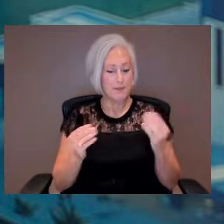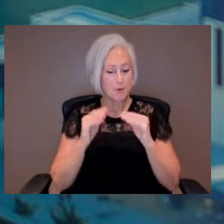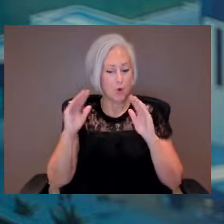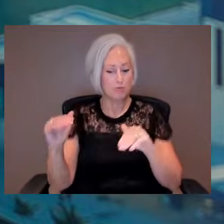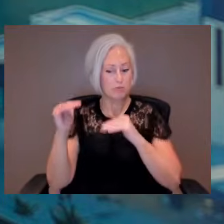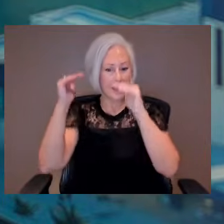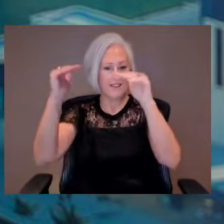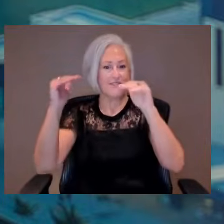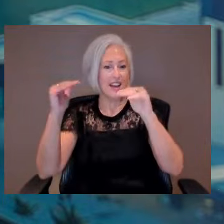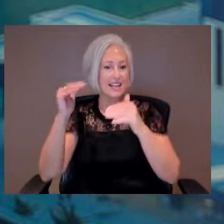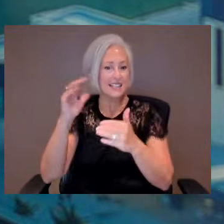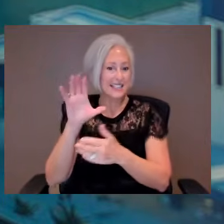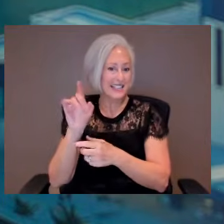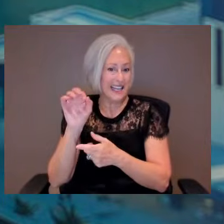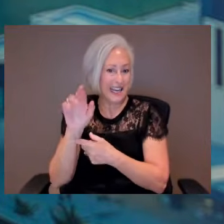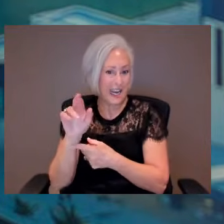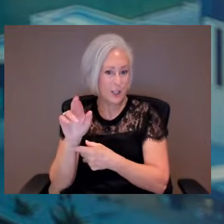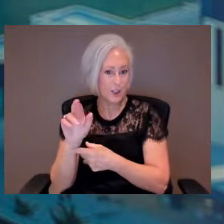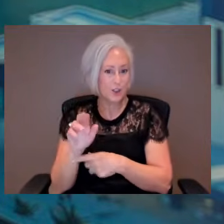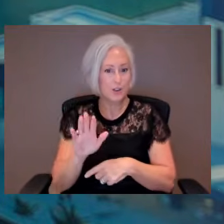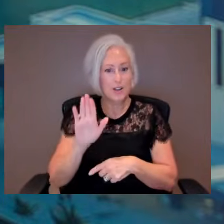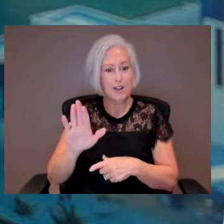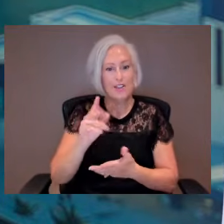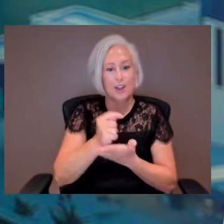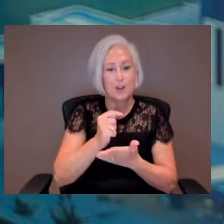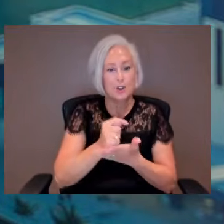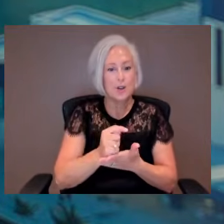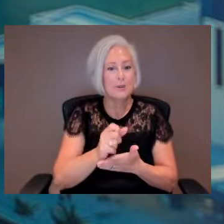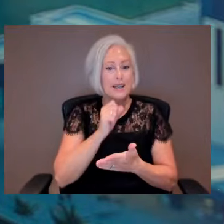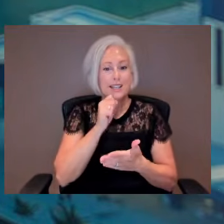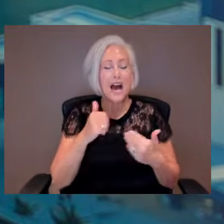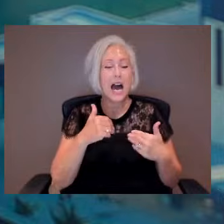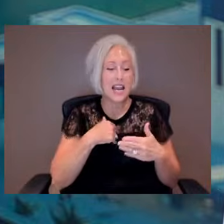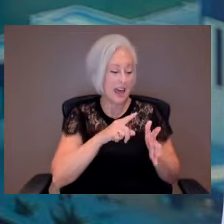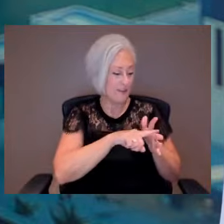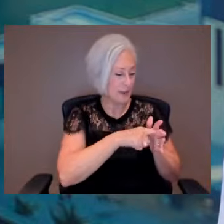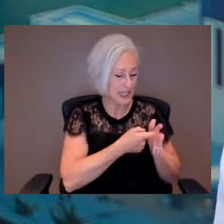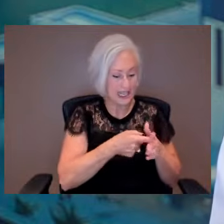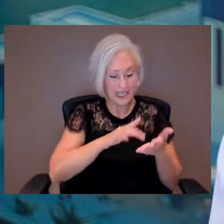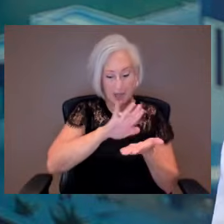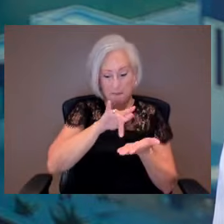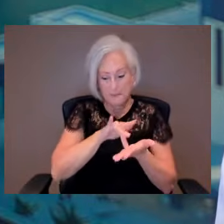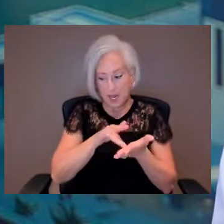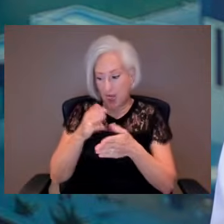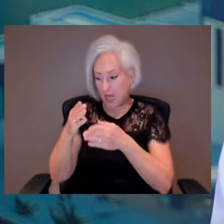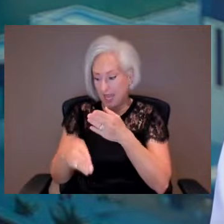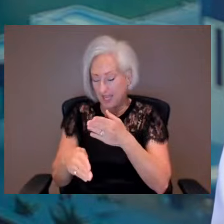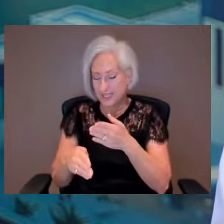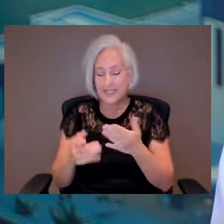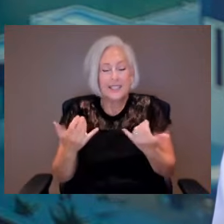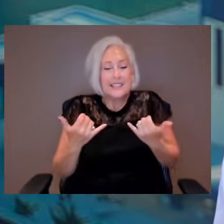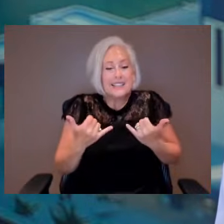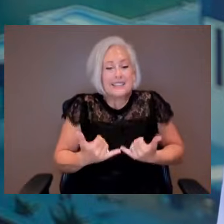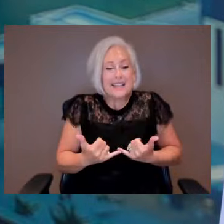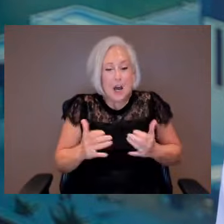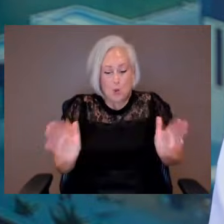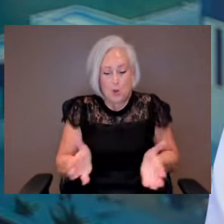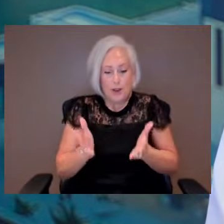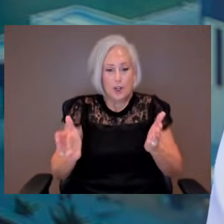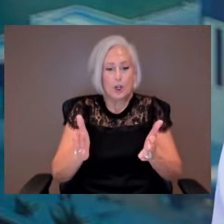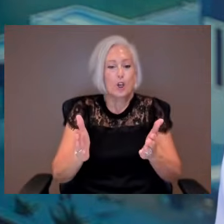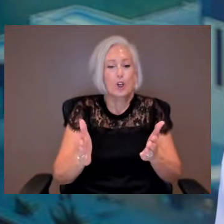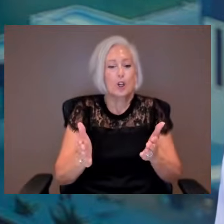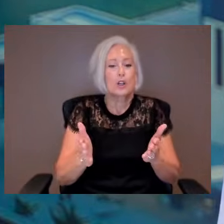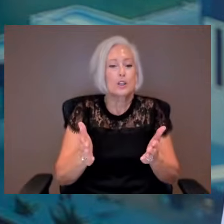maybe their treatment doesn't have a beginning, a middle, and an end. And so now we encourage patients to ring it for whatever achievement that they